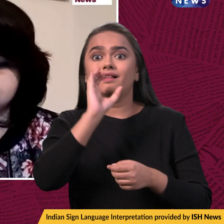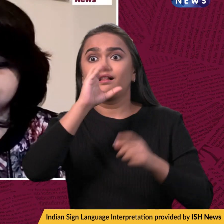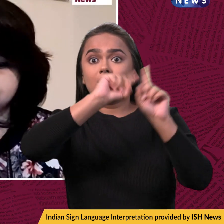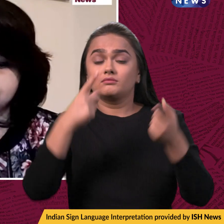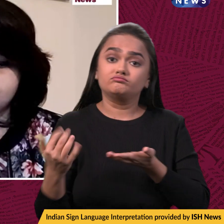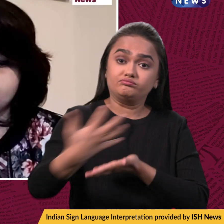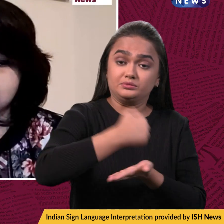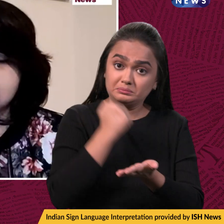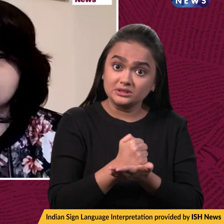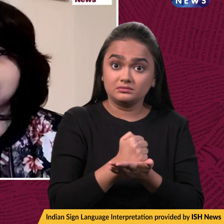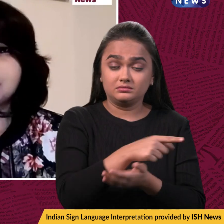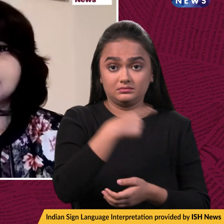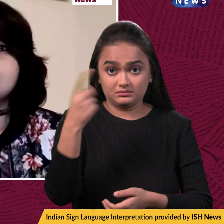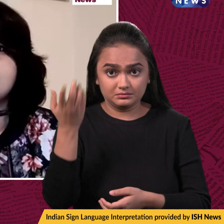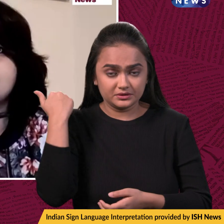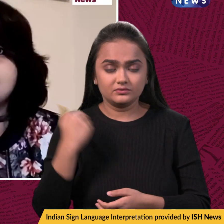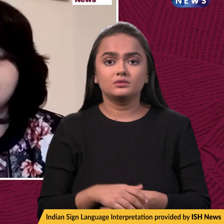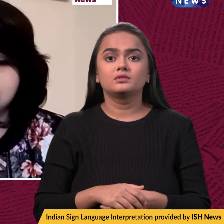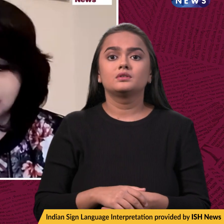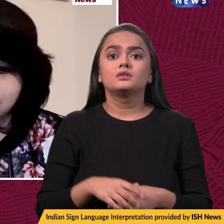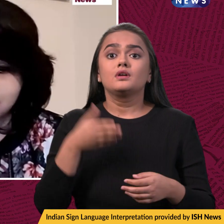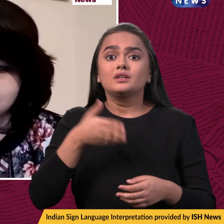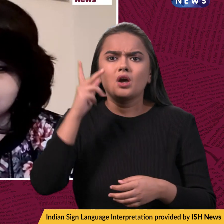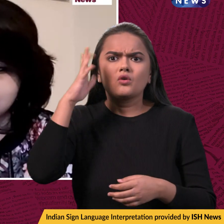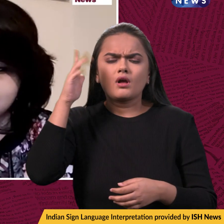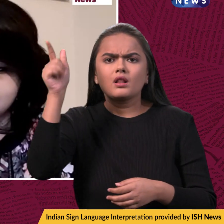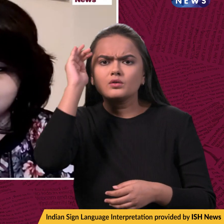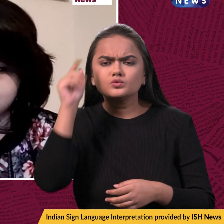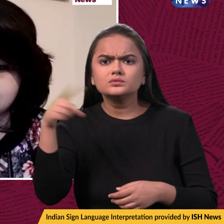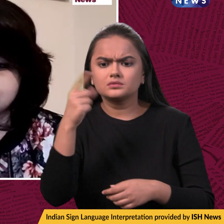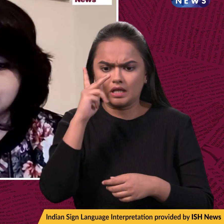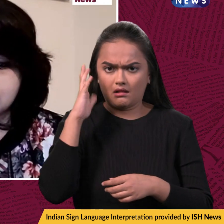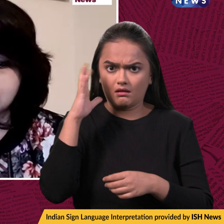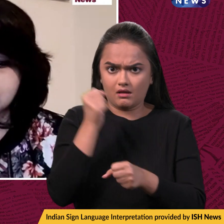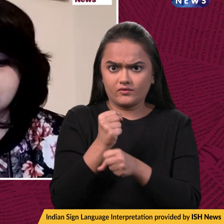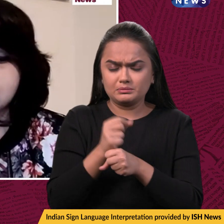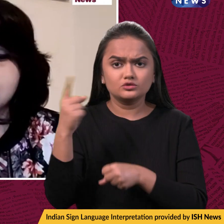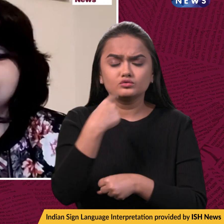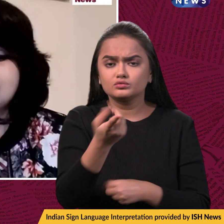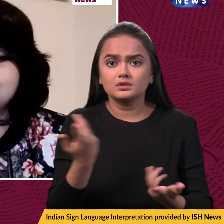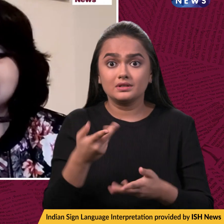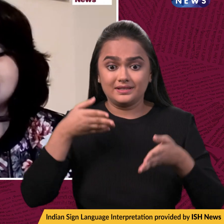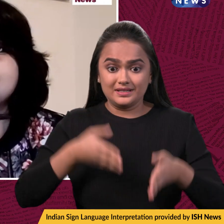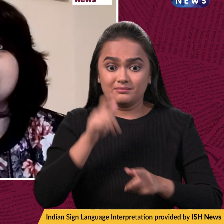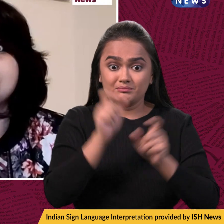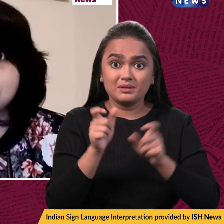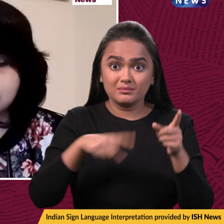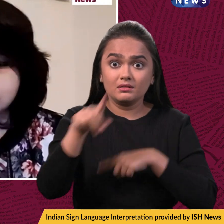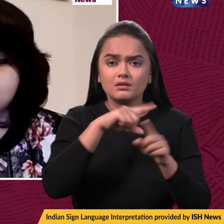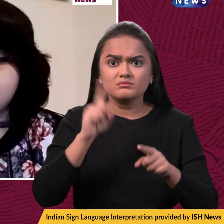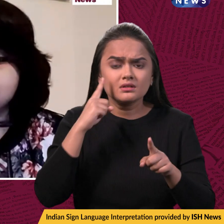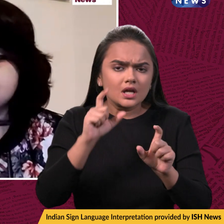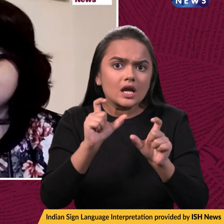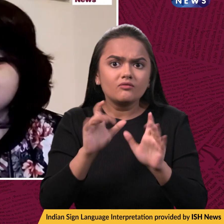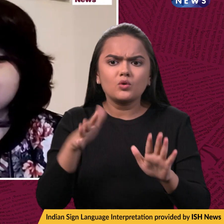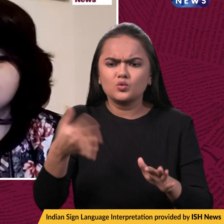month. Some worrying news coming in from Kerala. The Kerala government today said people need to be